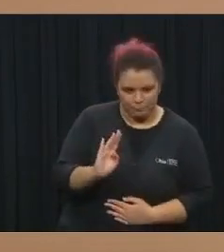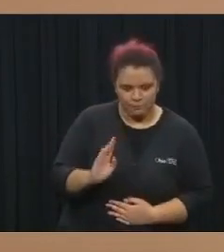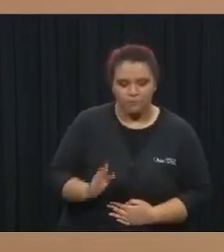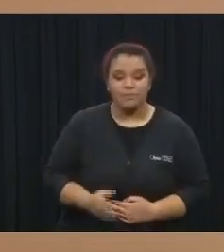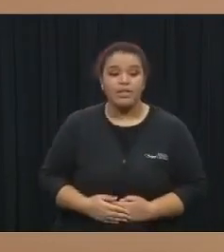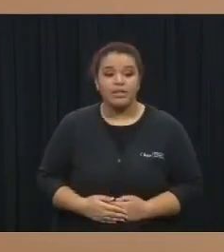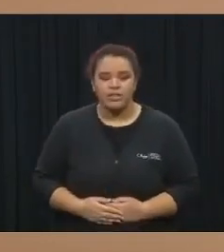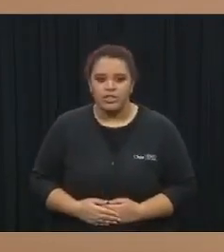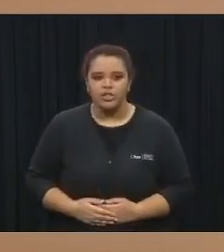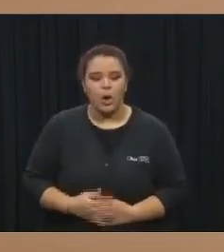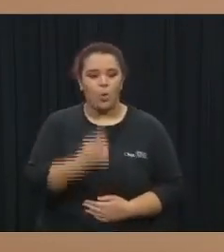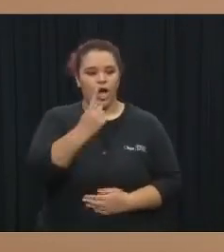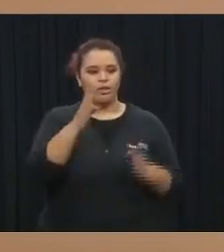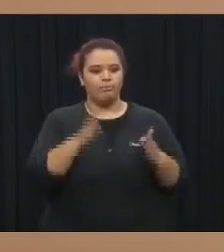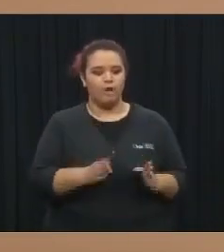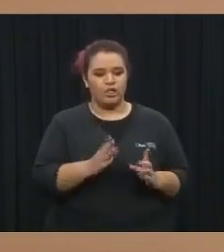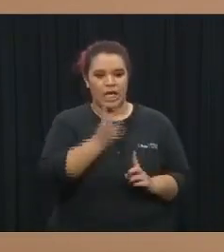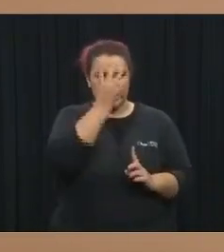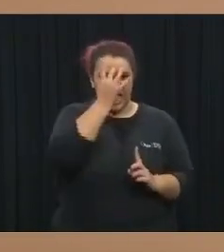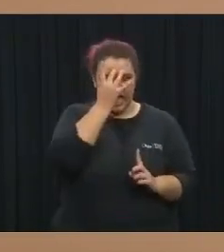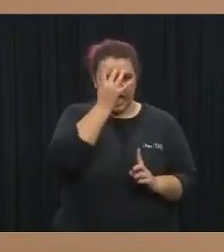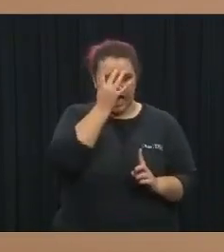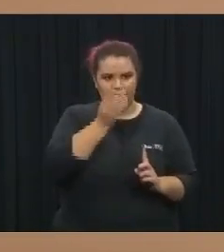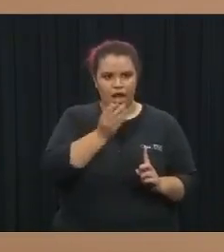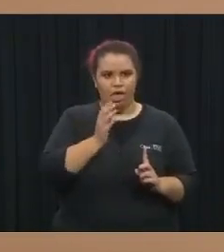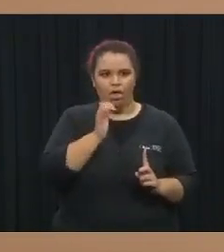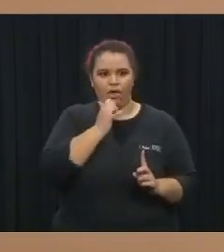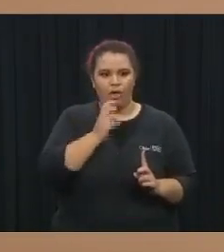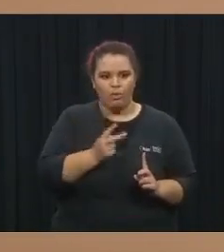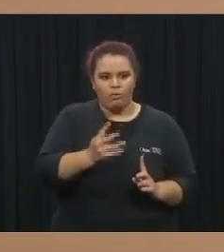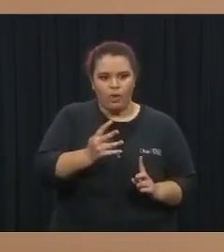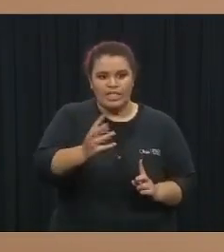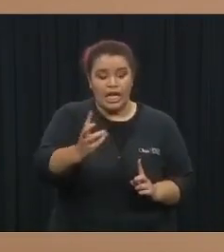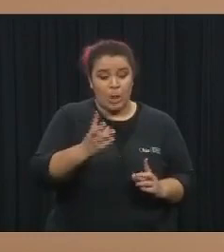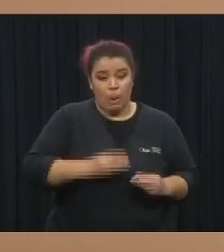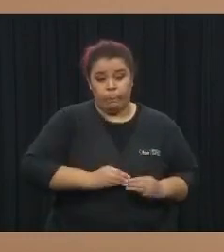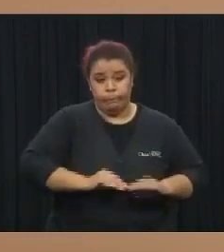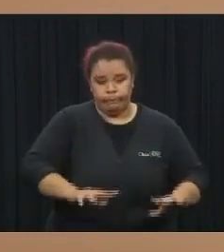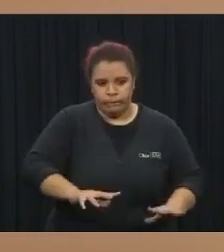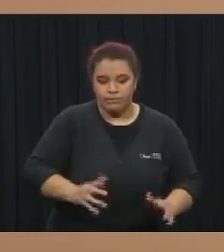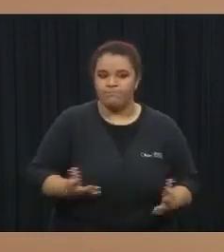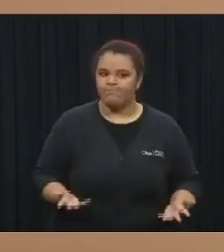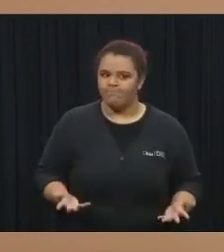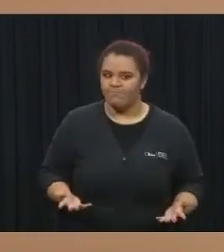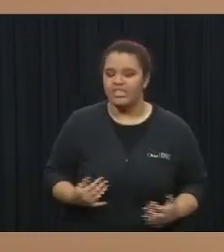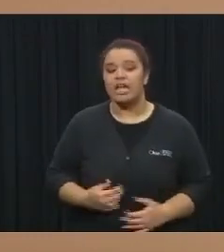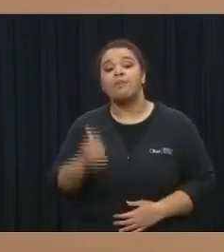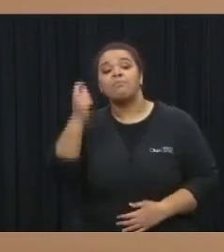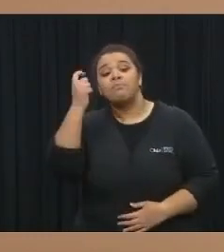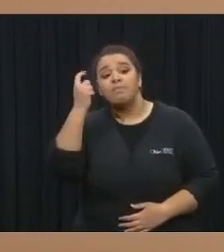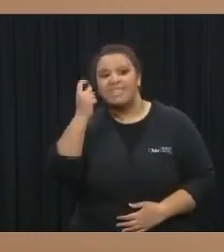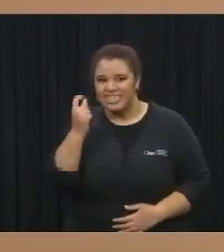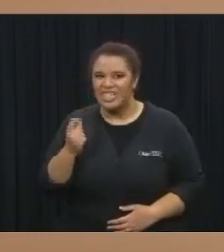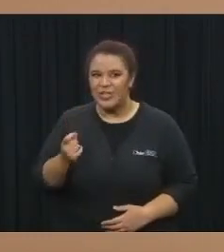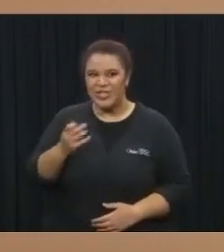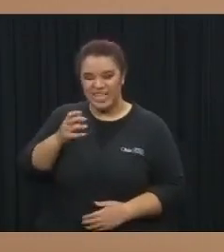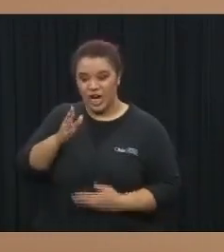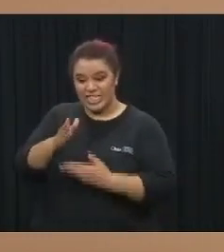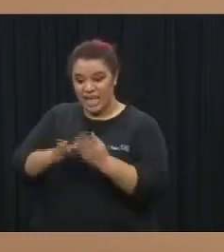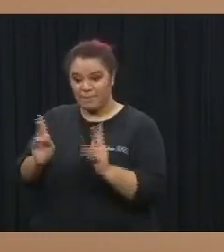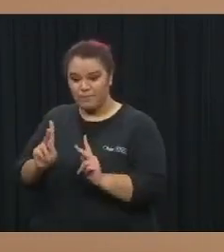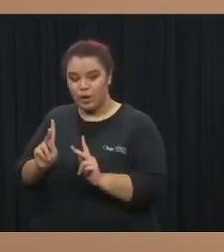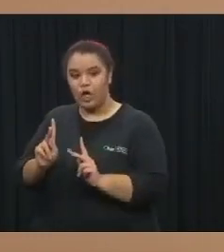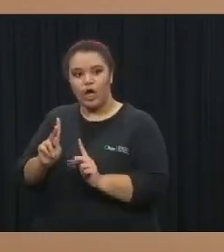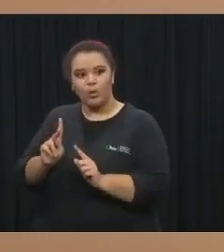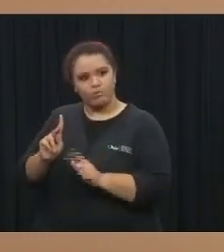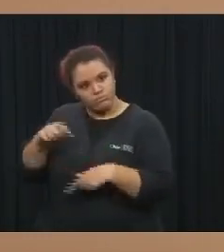talented medical students and others who are about to graduate, and we're actually creating sort of a virtual quick onboarding